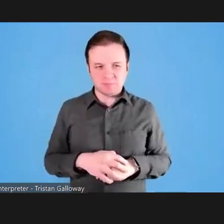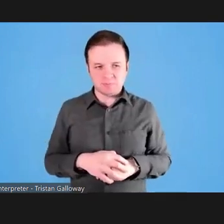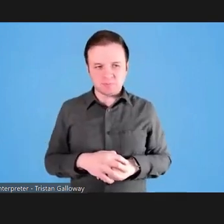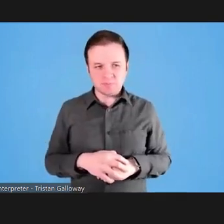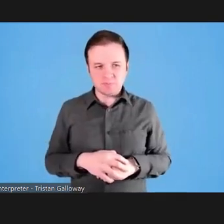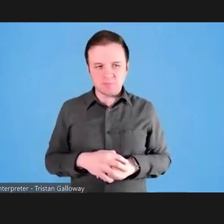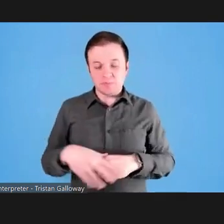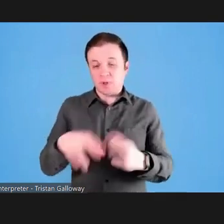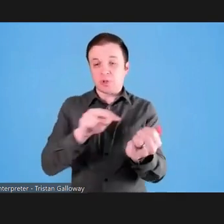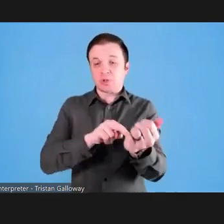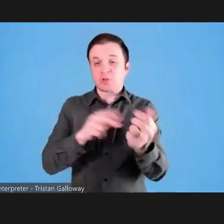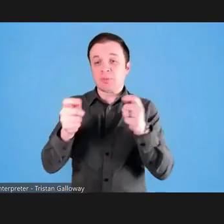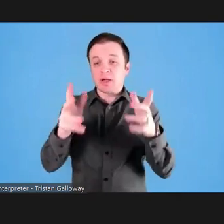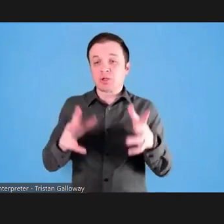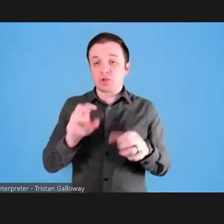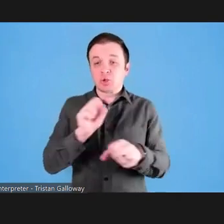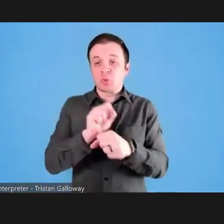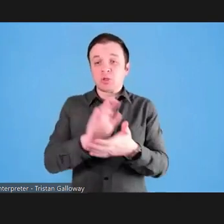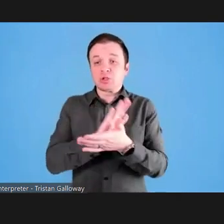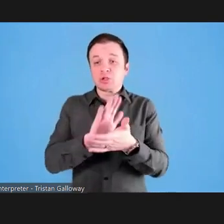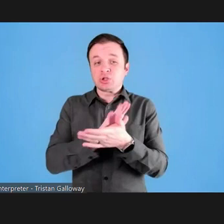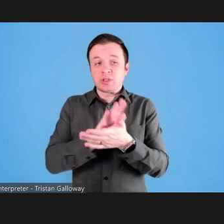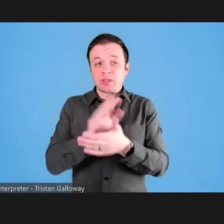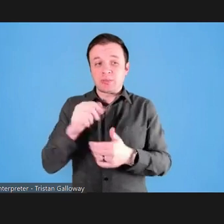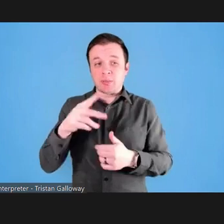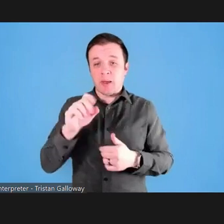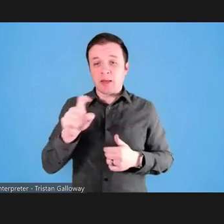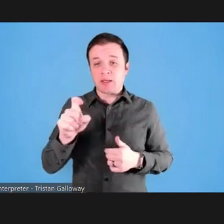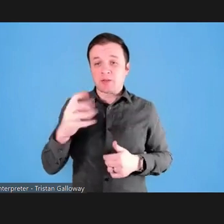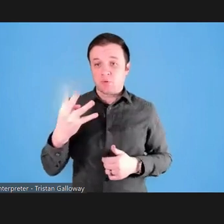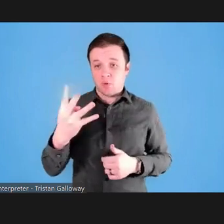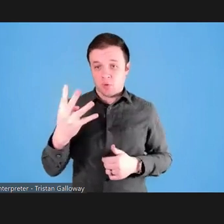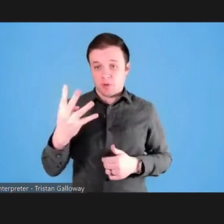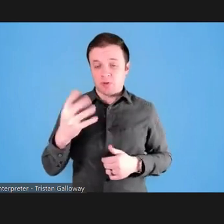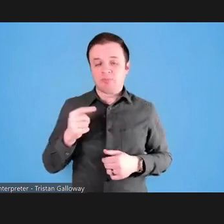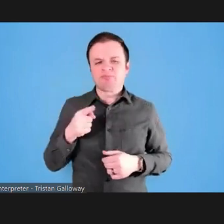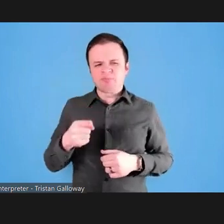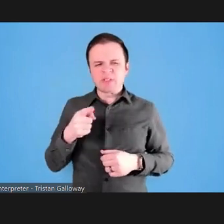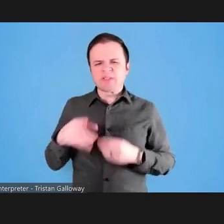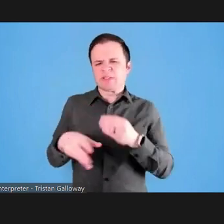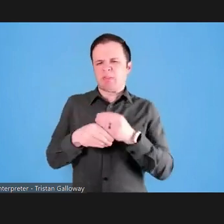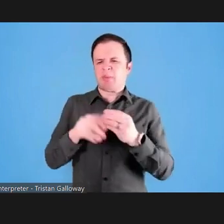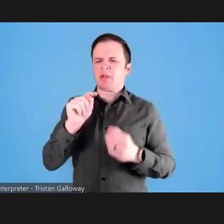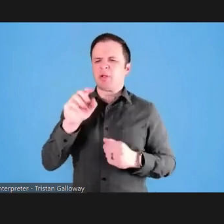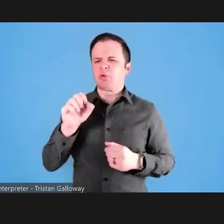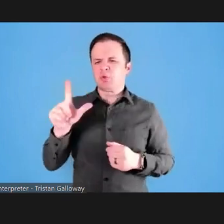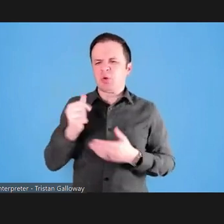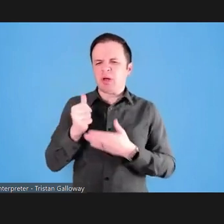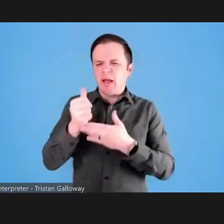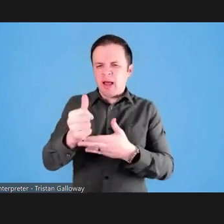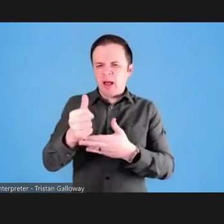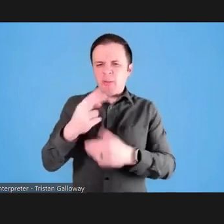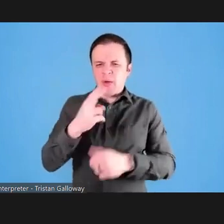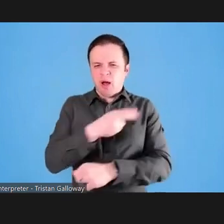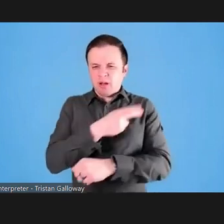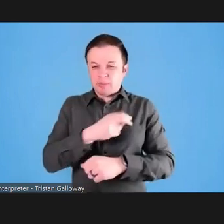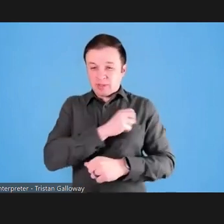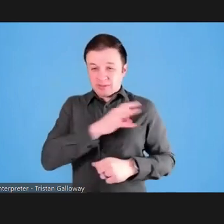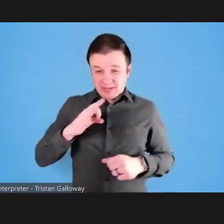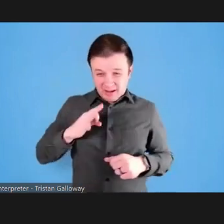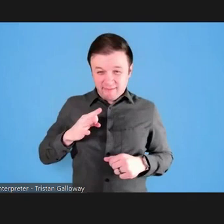The nurse manager worksheet in Appendix 4 is a supplemental tool to help the hospital program staff